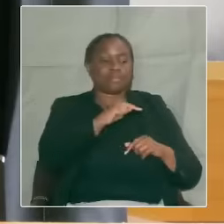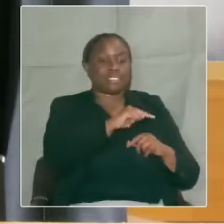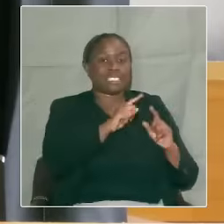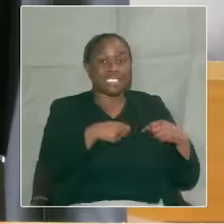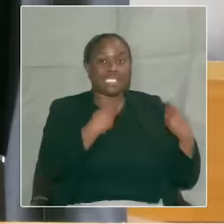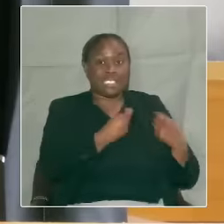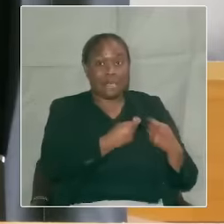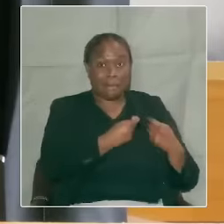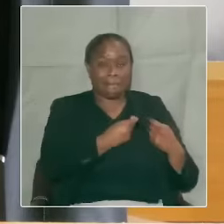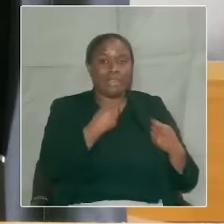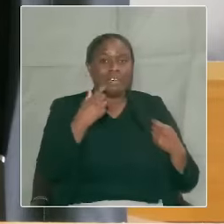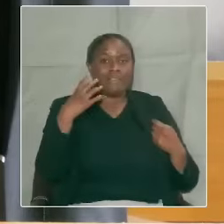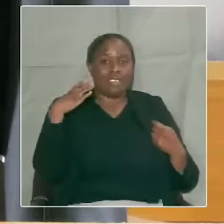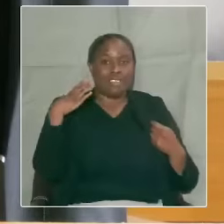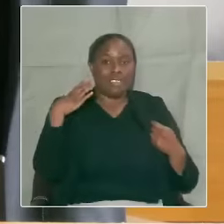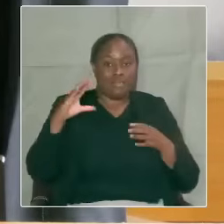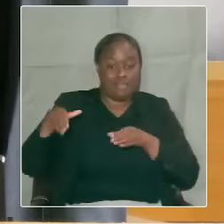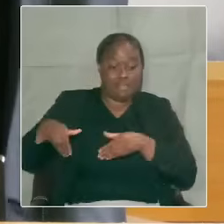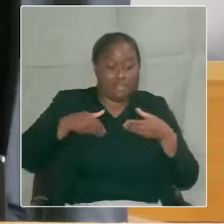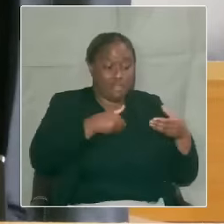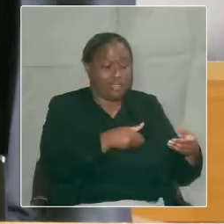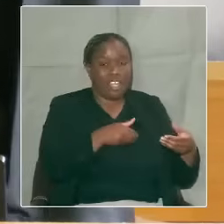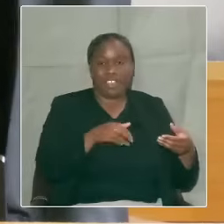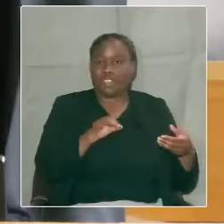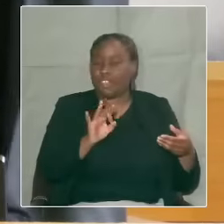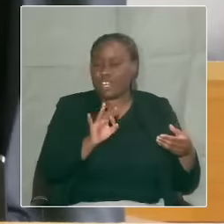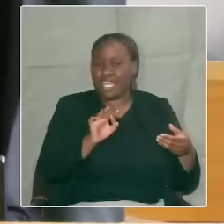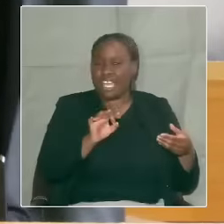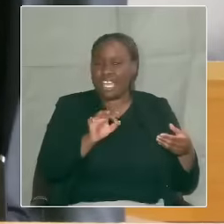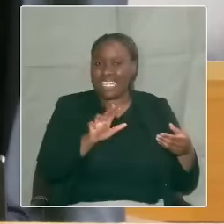329 dockets of politically related